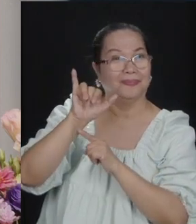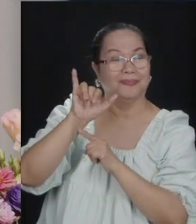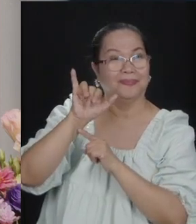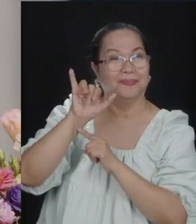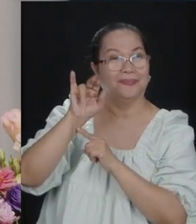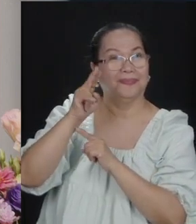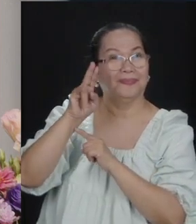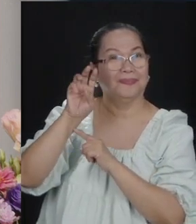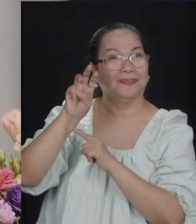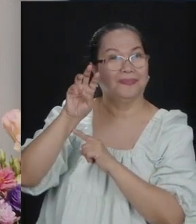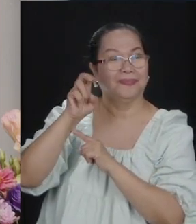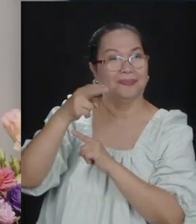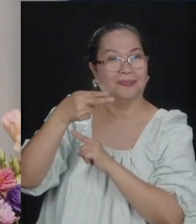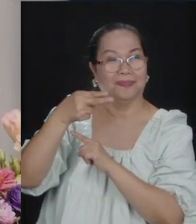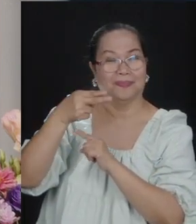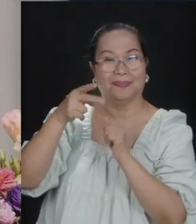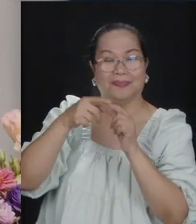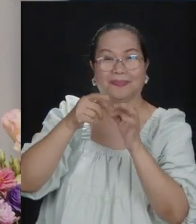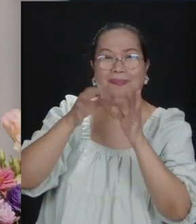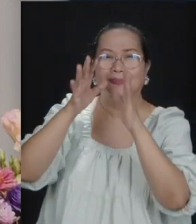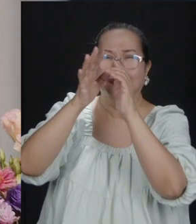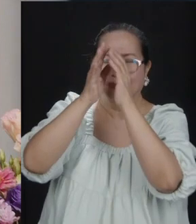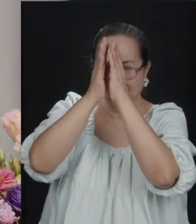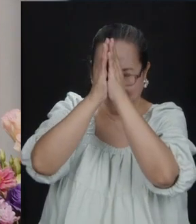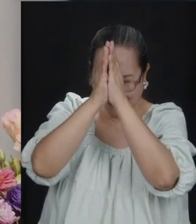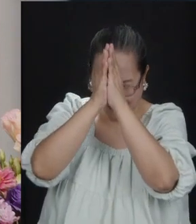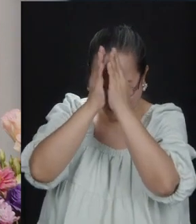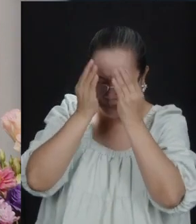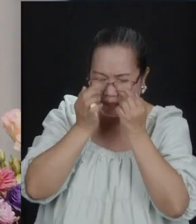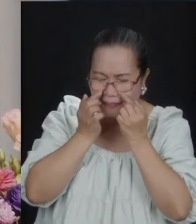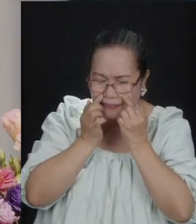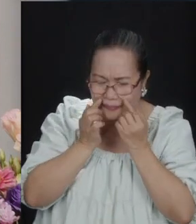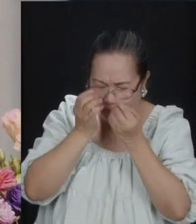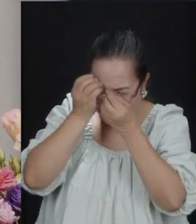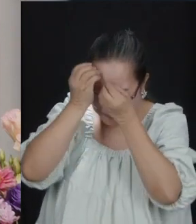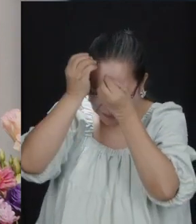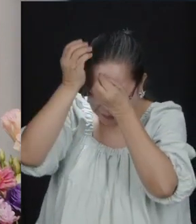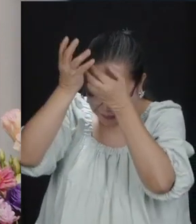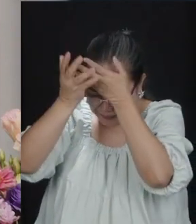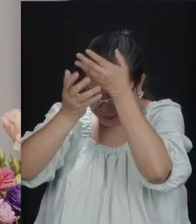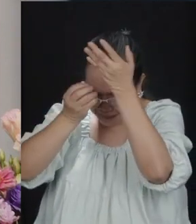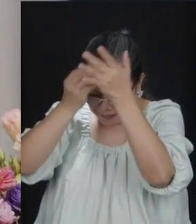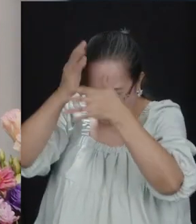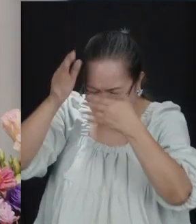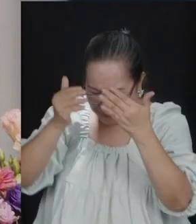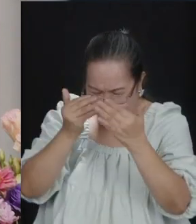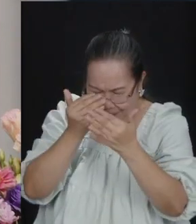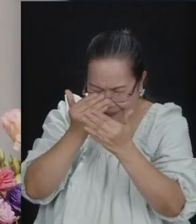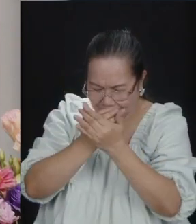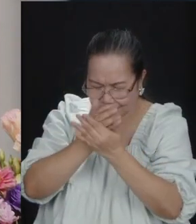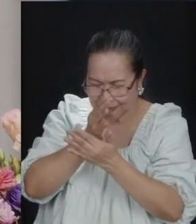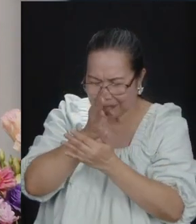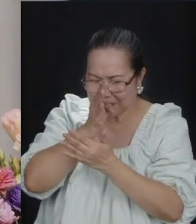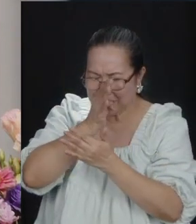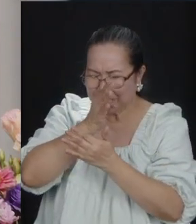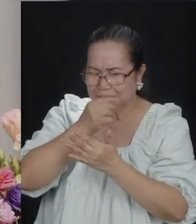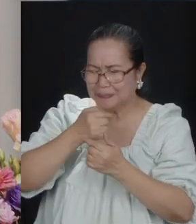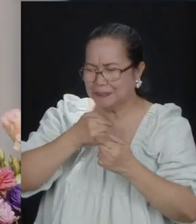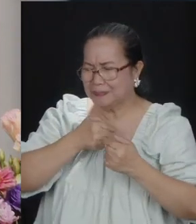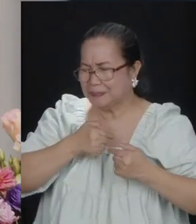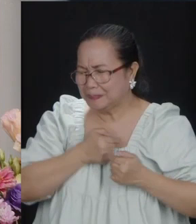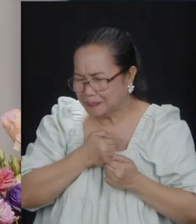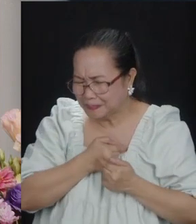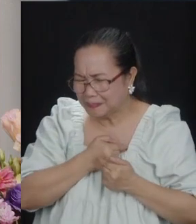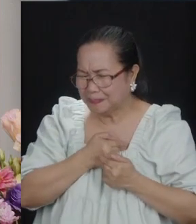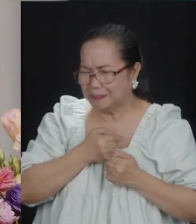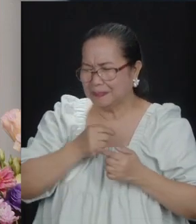to Israel's God, and wept and poured out before him all the bitterness, the distresses, and